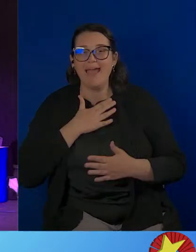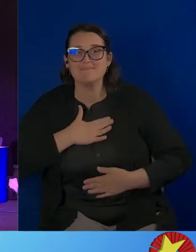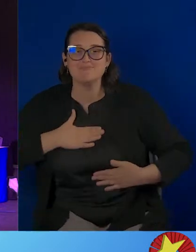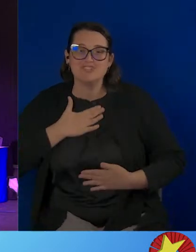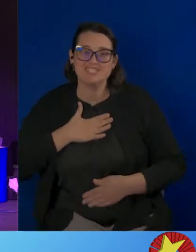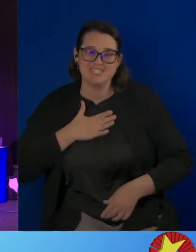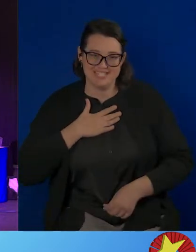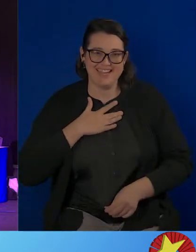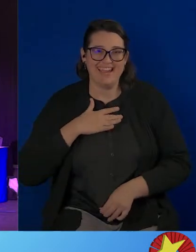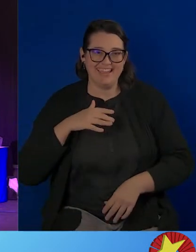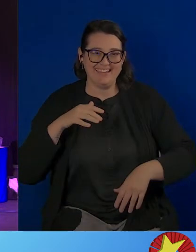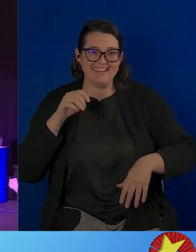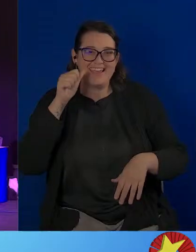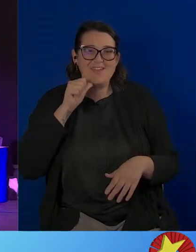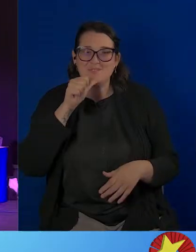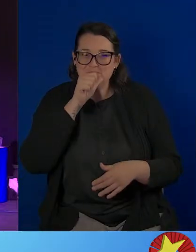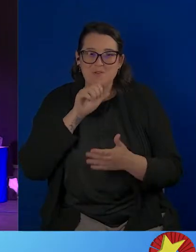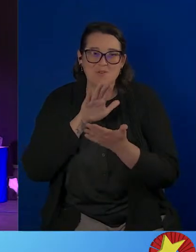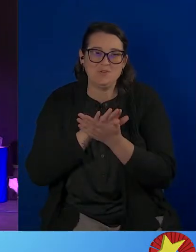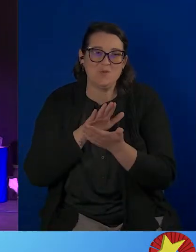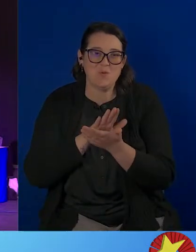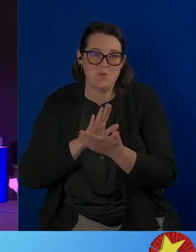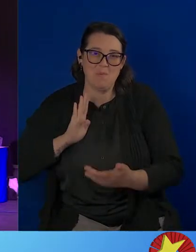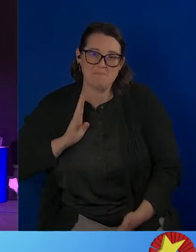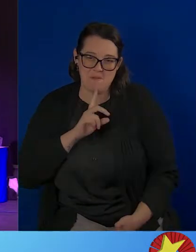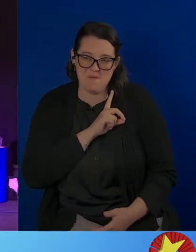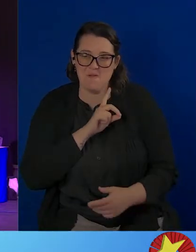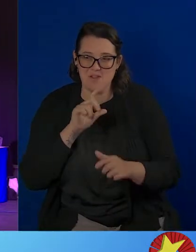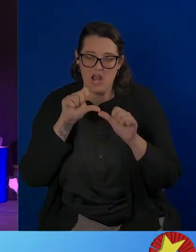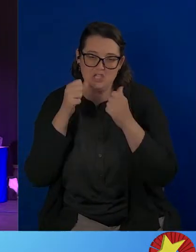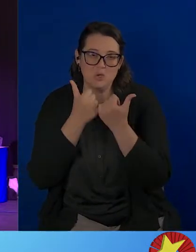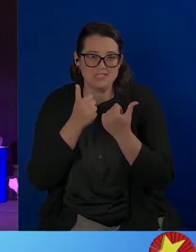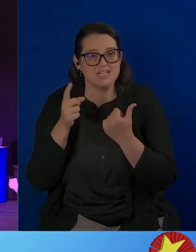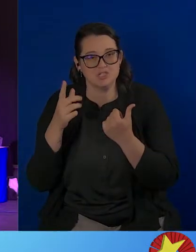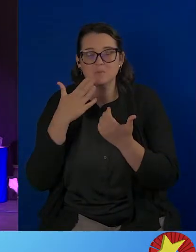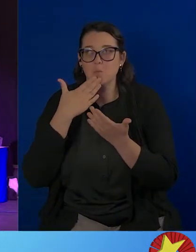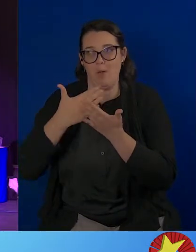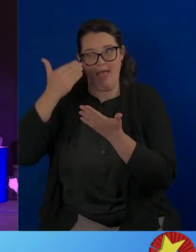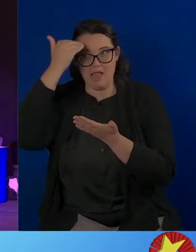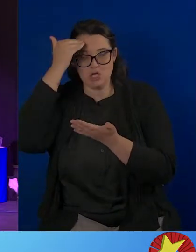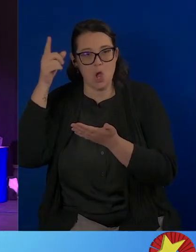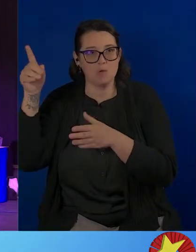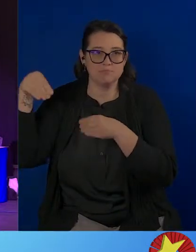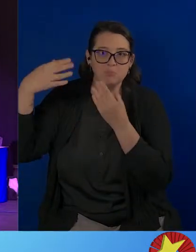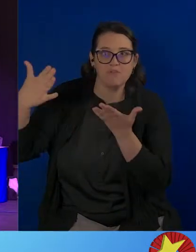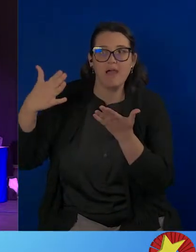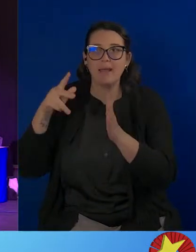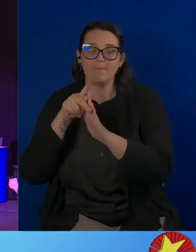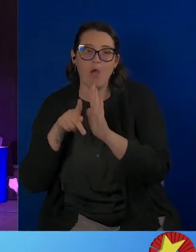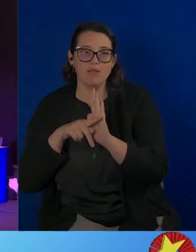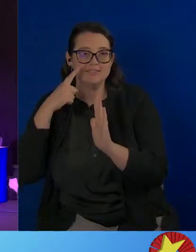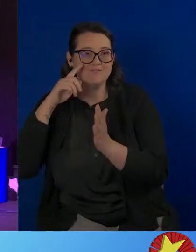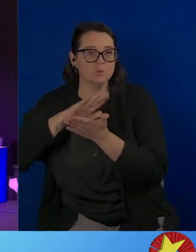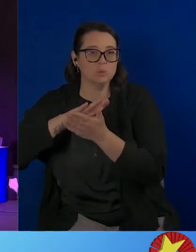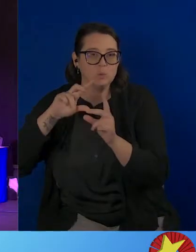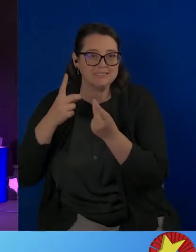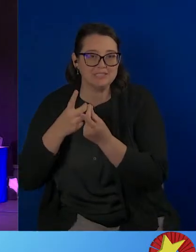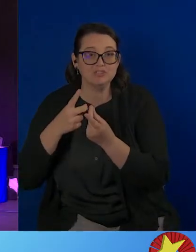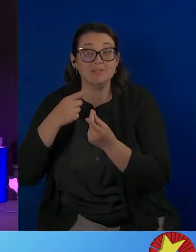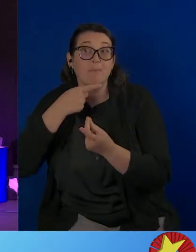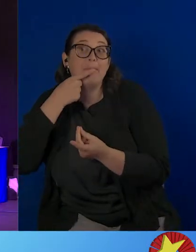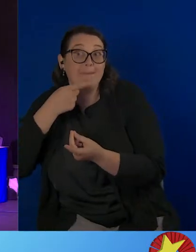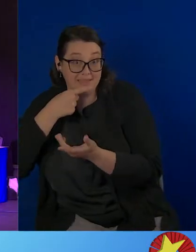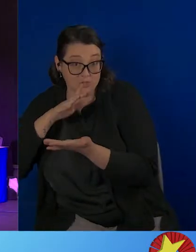the Arizona School Board Association is a fairly well-known entity that provides policies for school districts. That's for public school